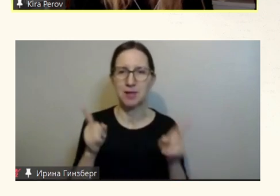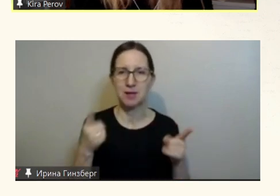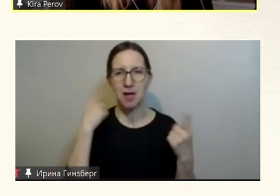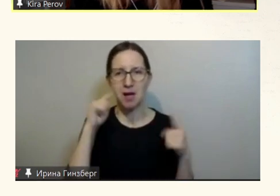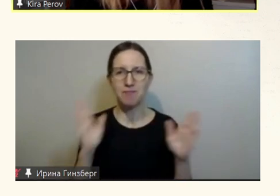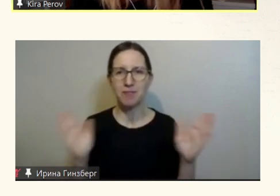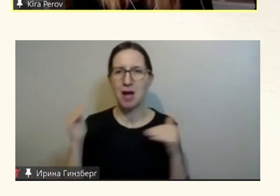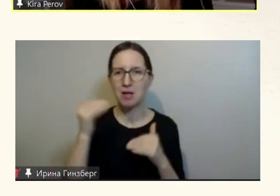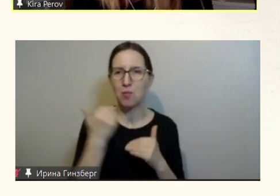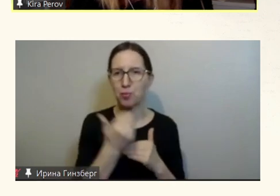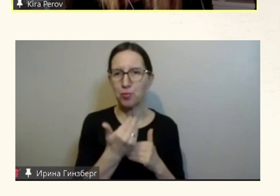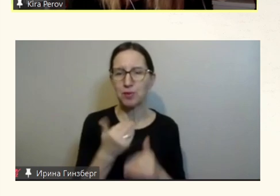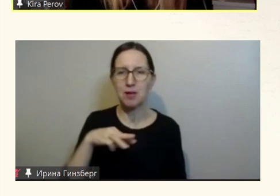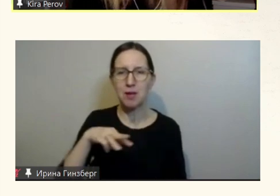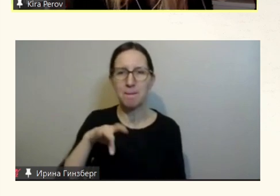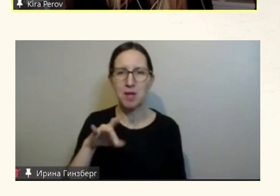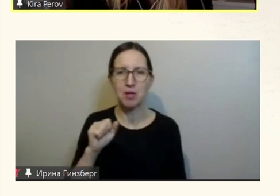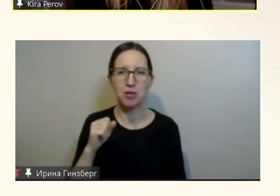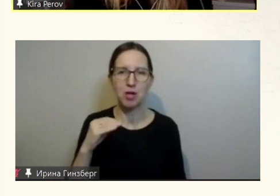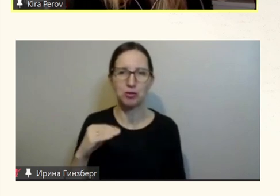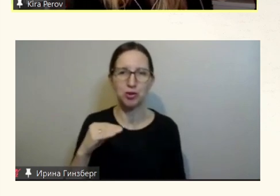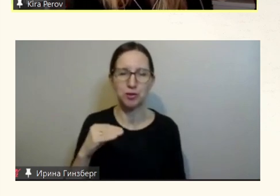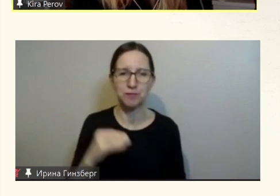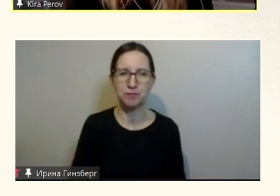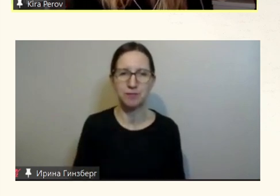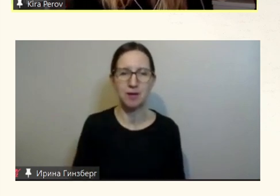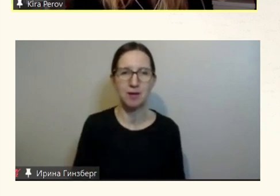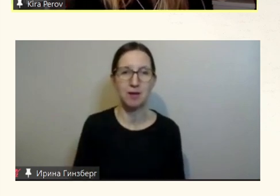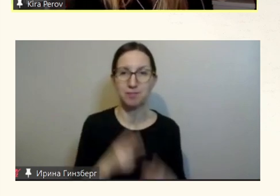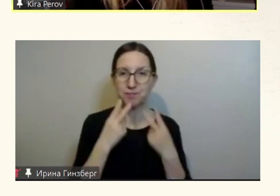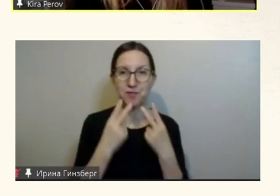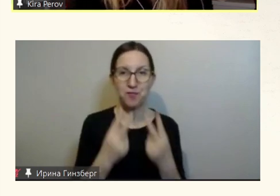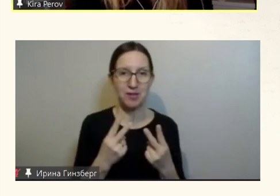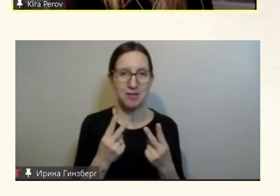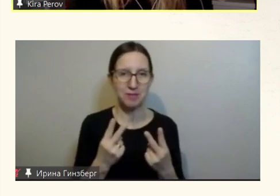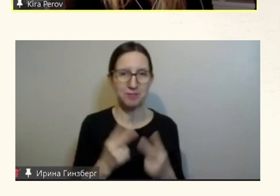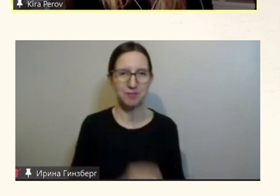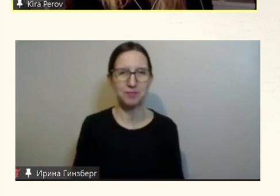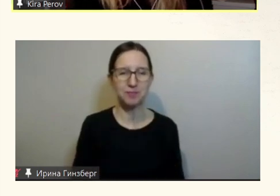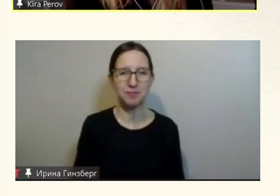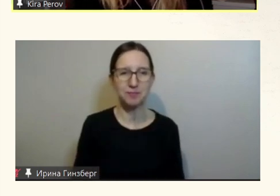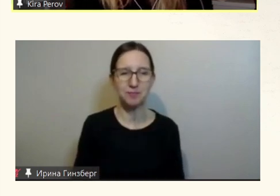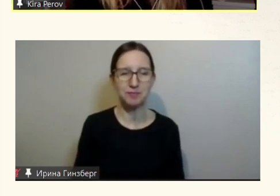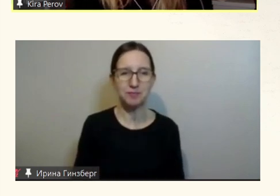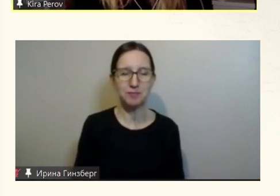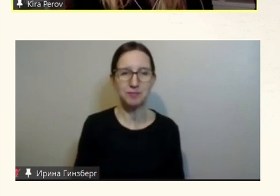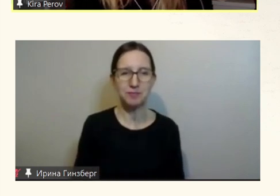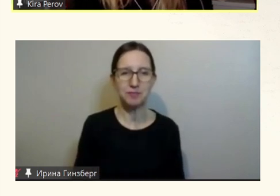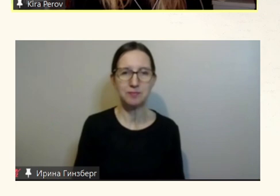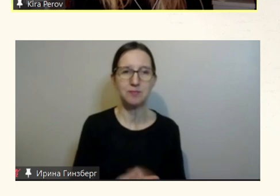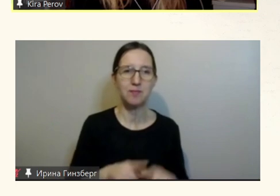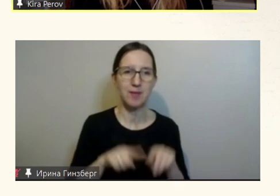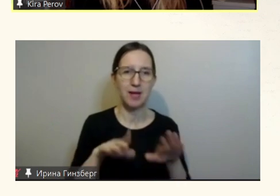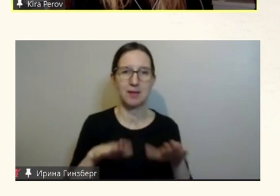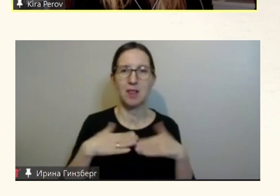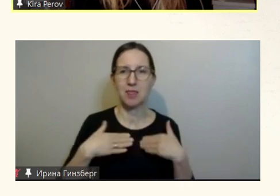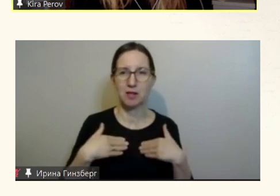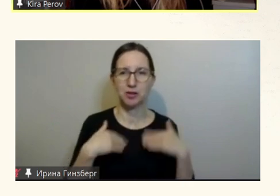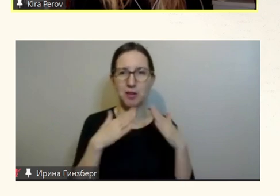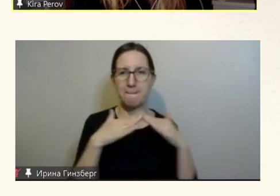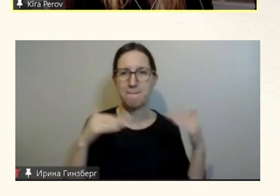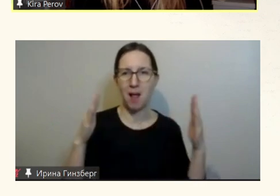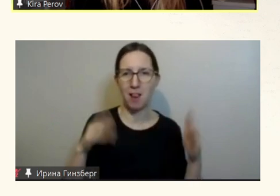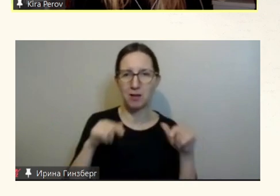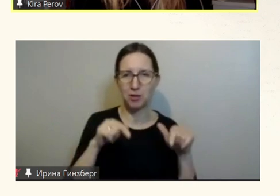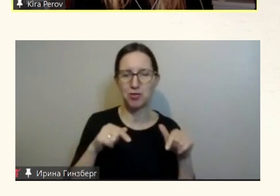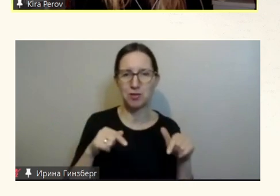So as you can see, it's quite a big difference. This was our tent city that we created for